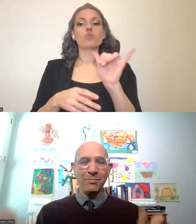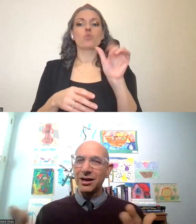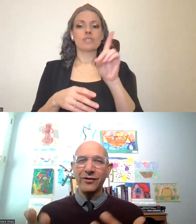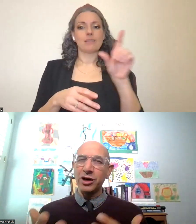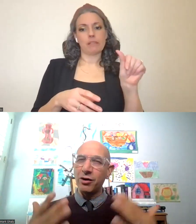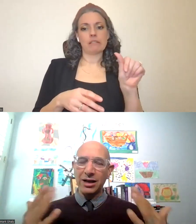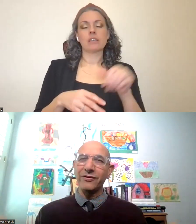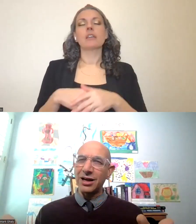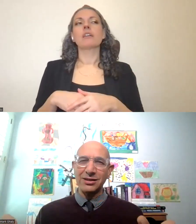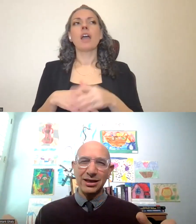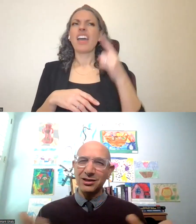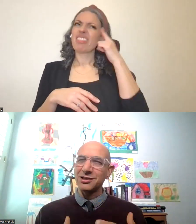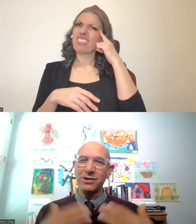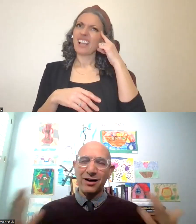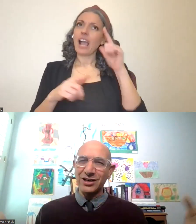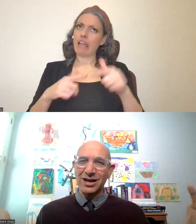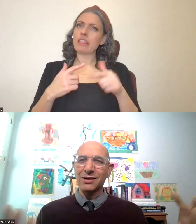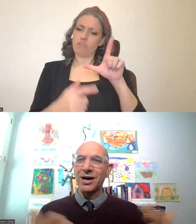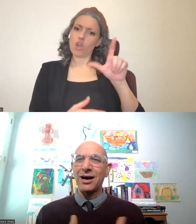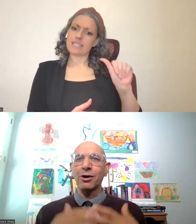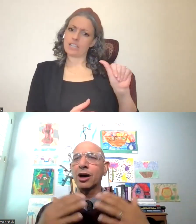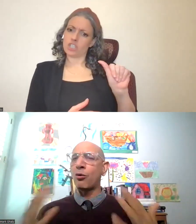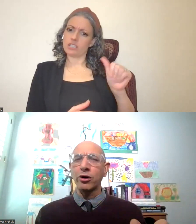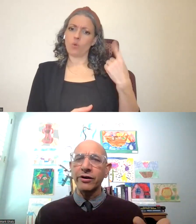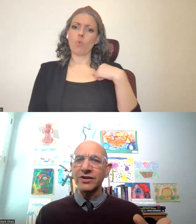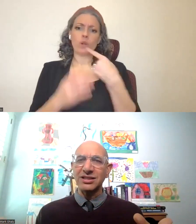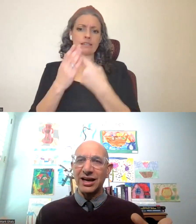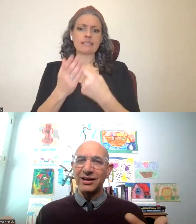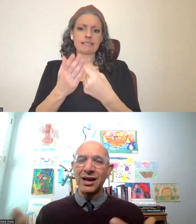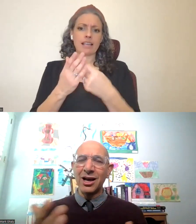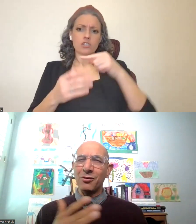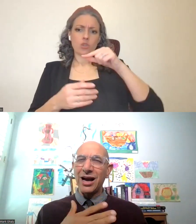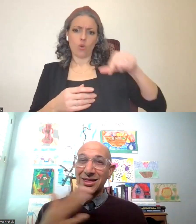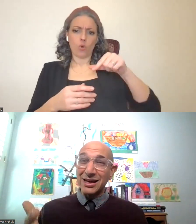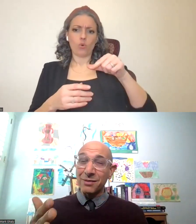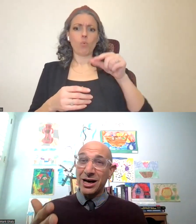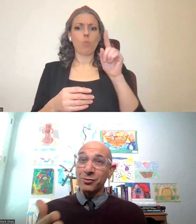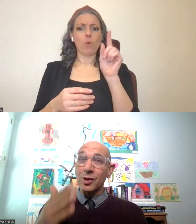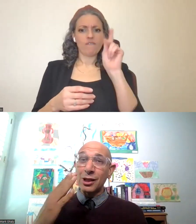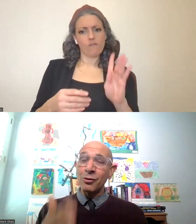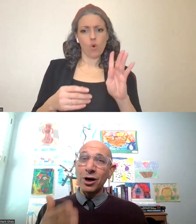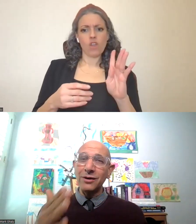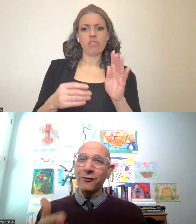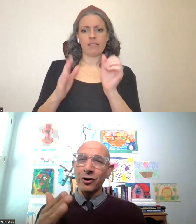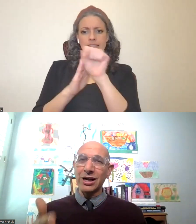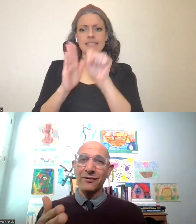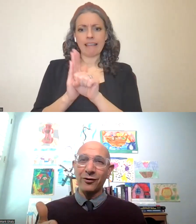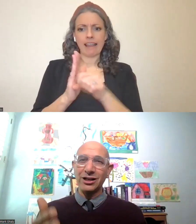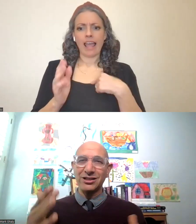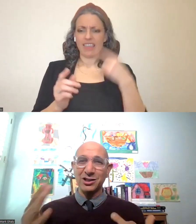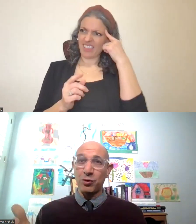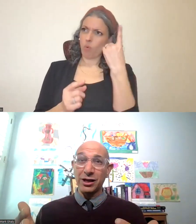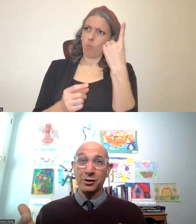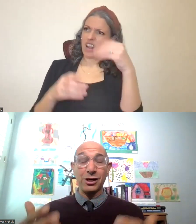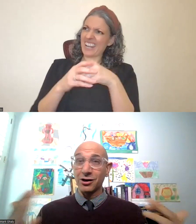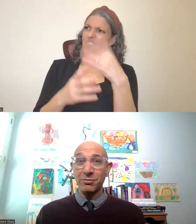it, many of you know I live in Los Angeles. We often talk about how we're a quarter of the state. When I think about 1 in 4